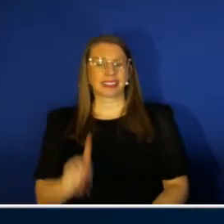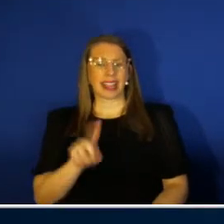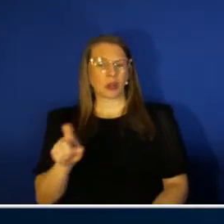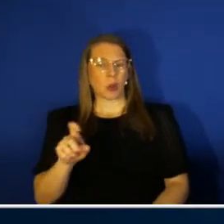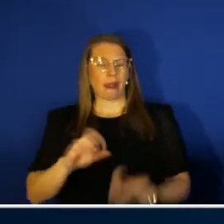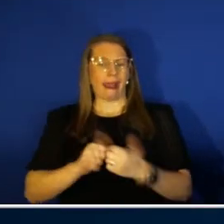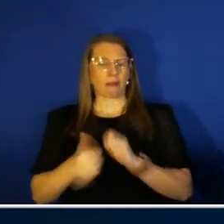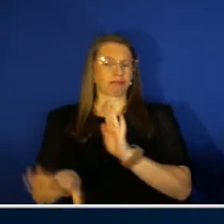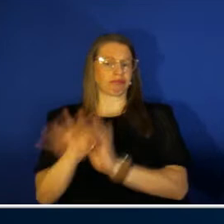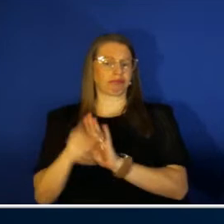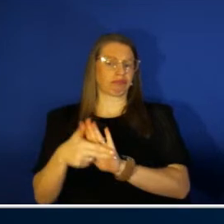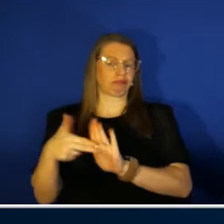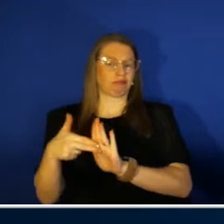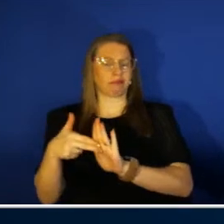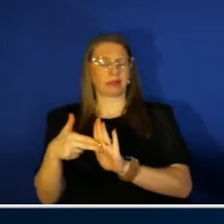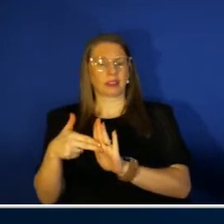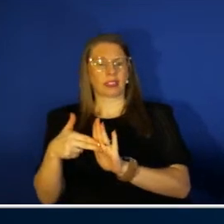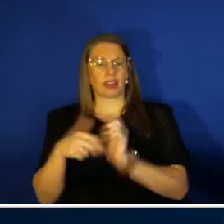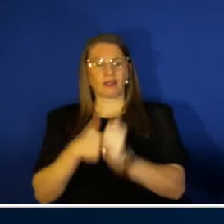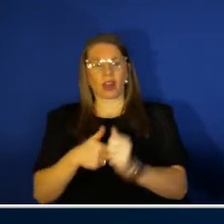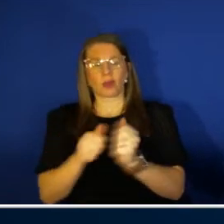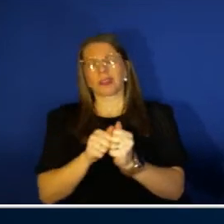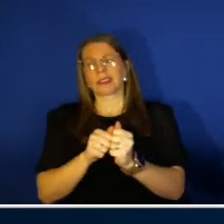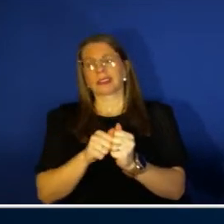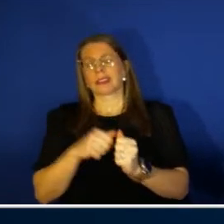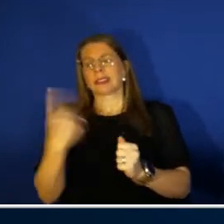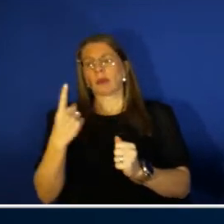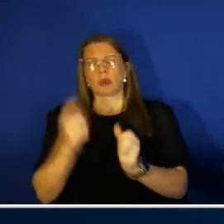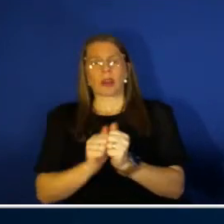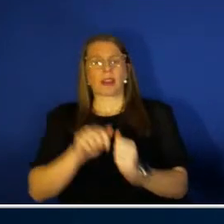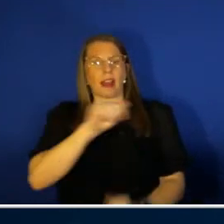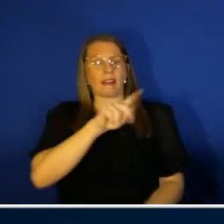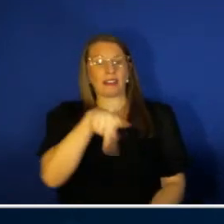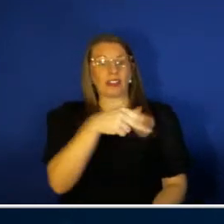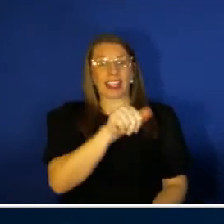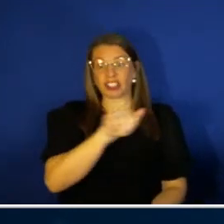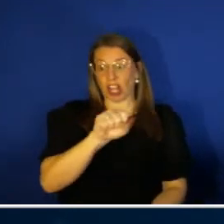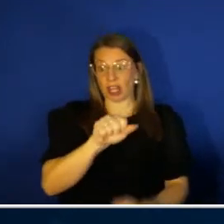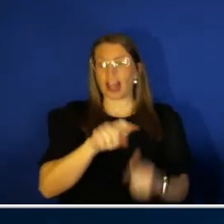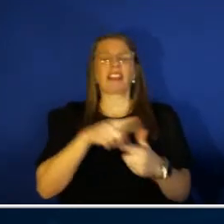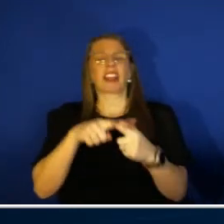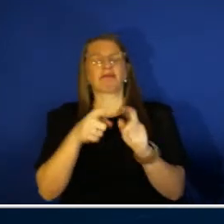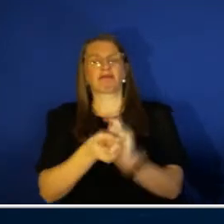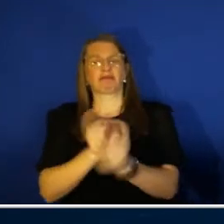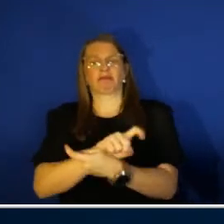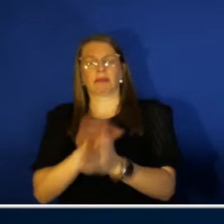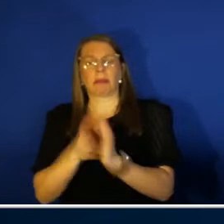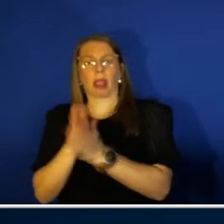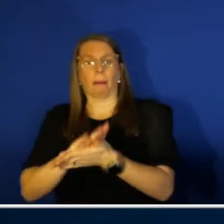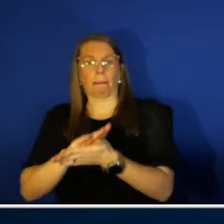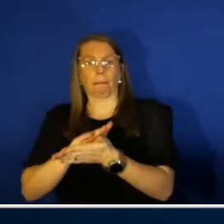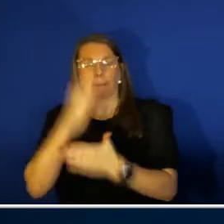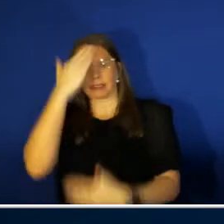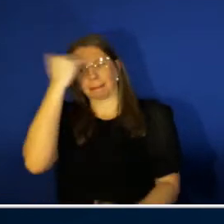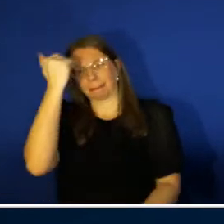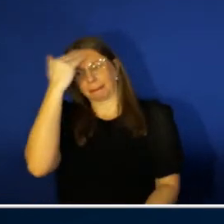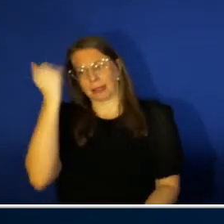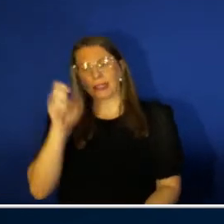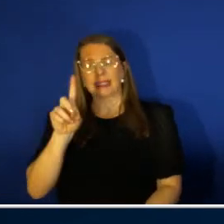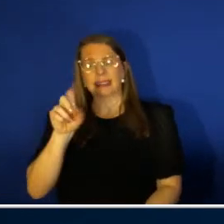following somebody with the aphasia and then it moves into dementia, how is it officially diagnosed where you can say this is what it is